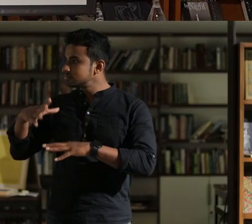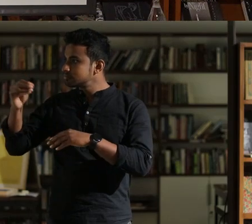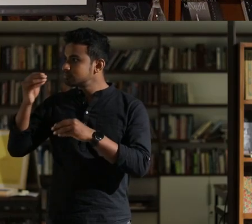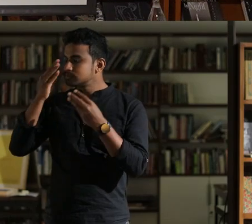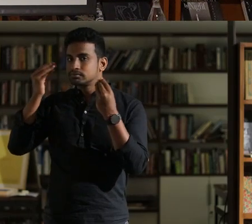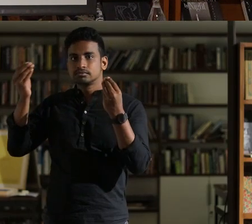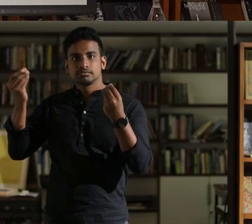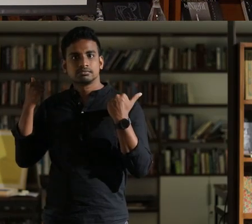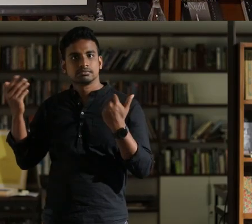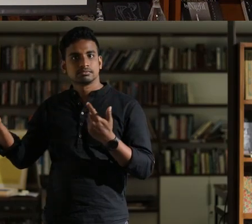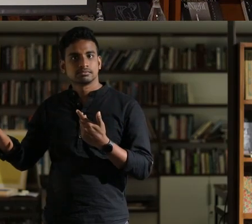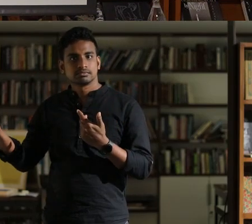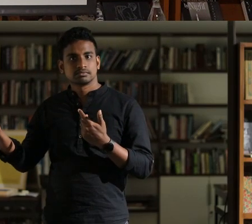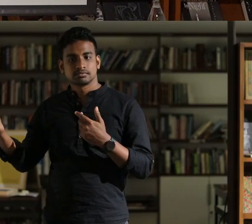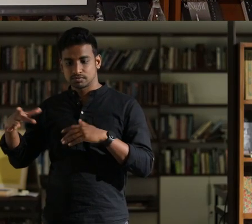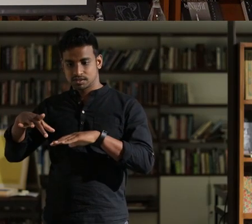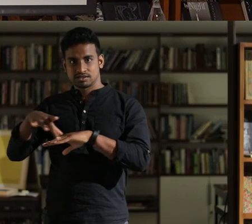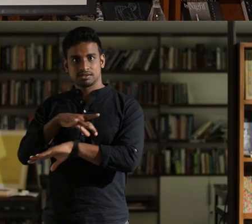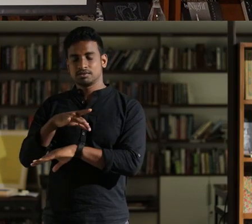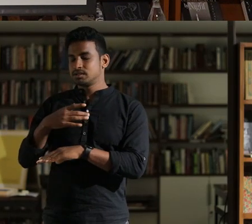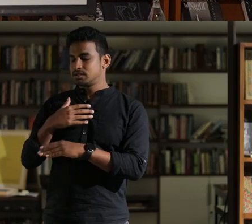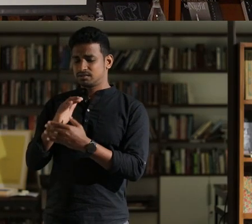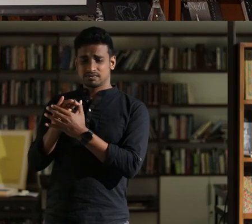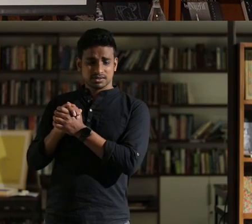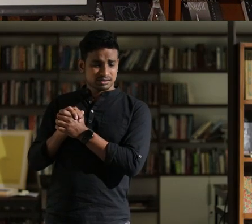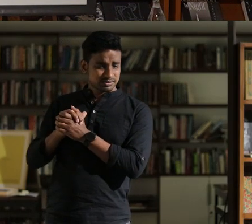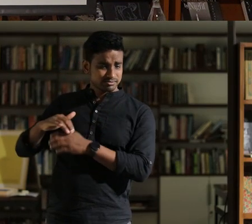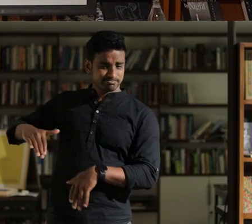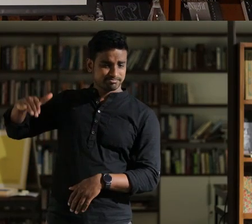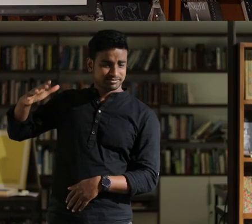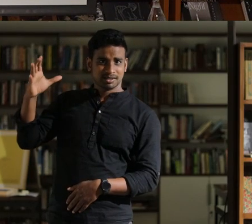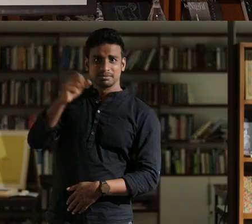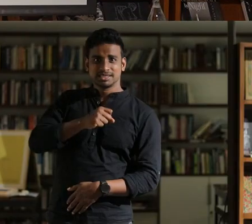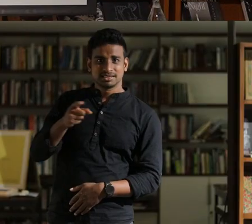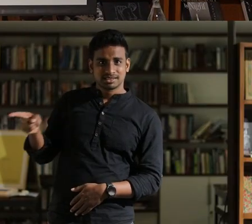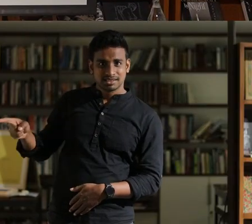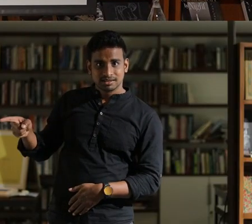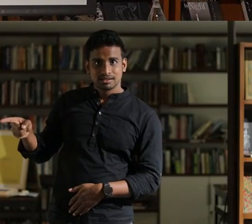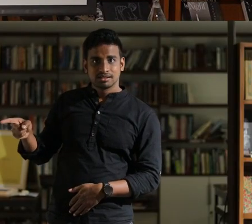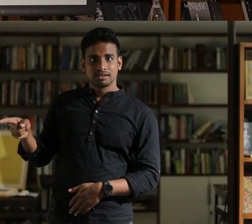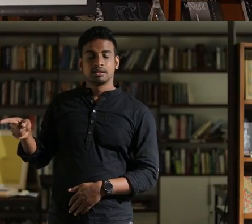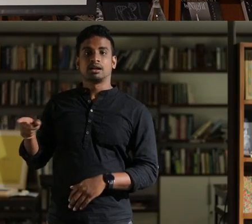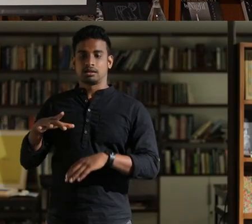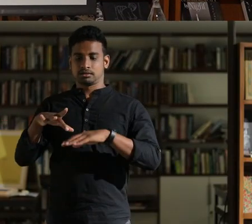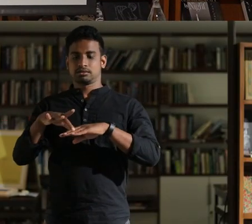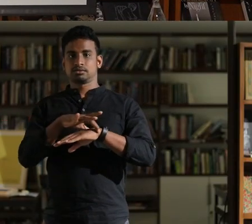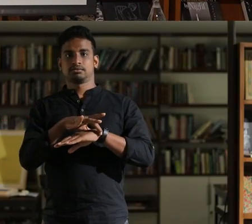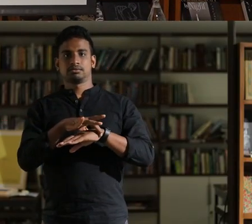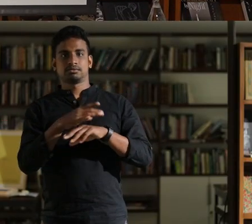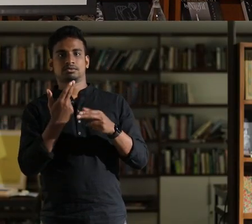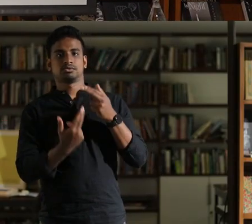and what that friend meant to her, and so on and so forth. So I'm saying